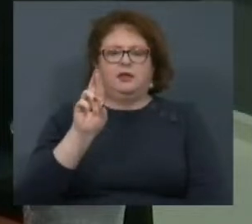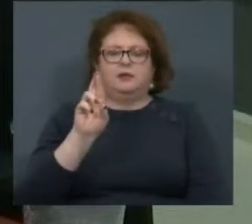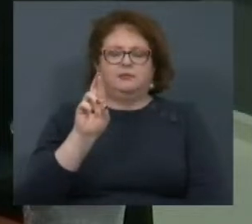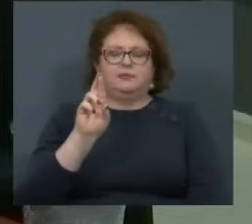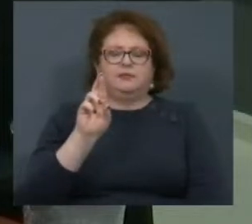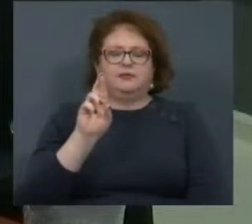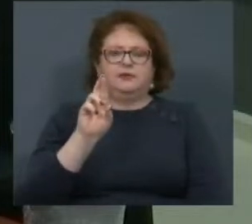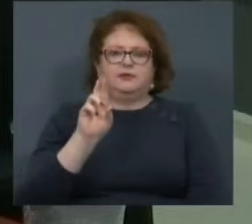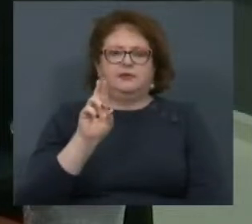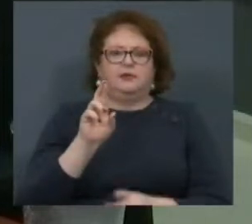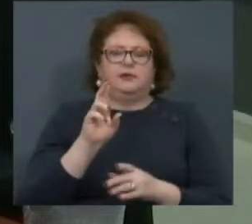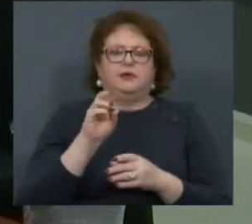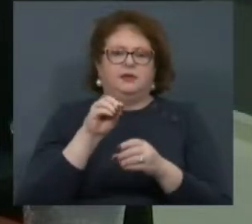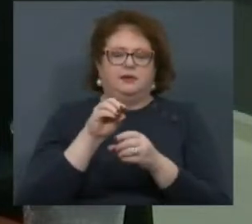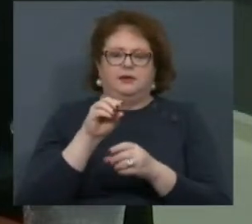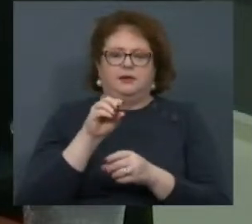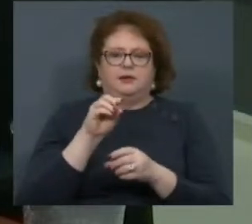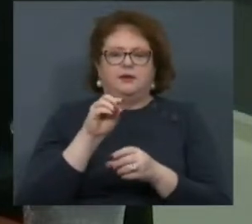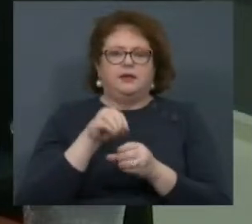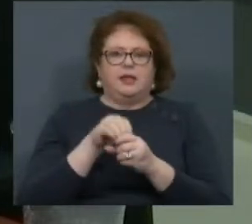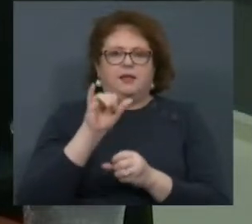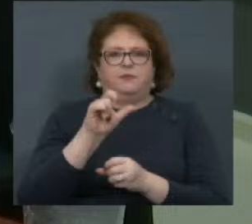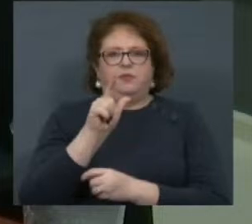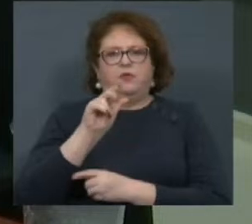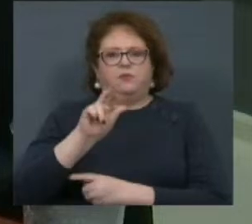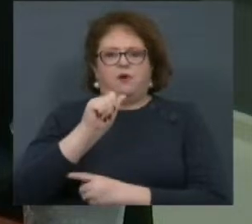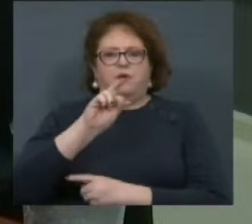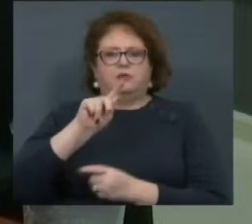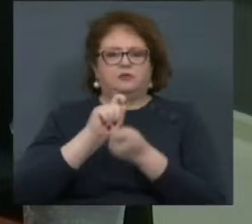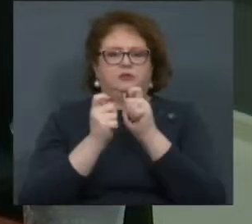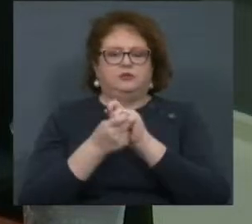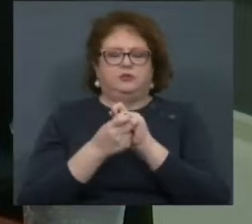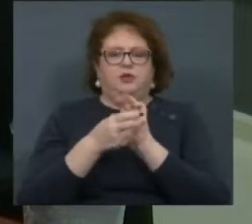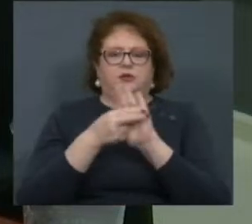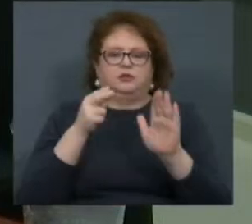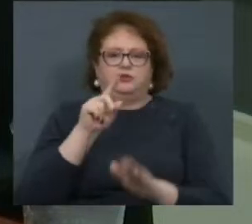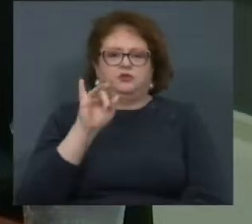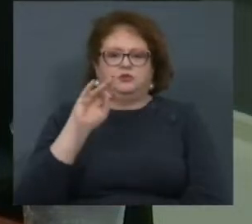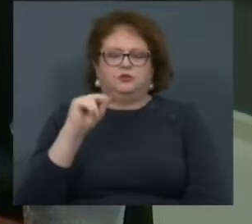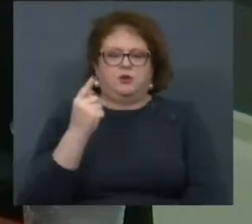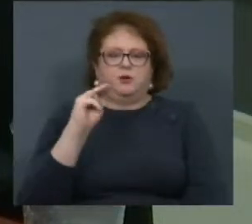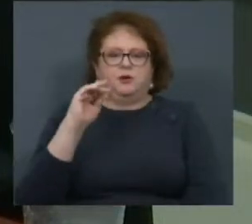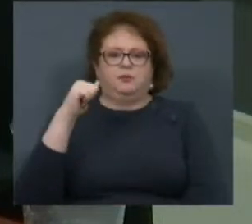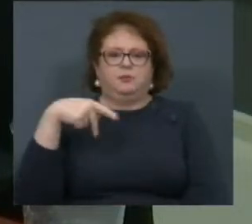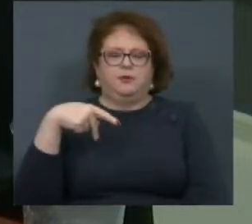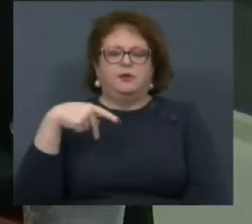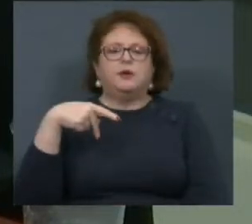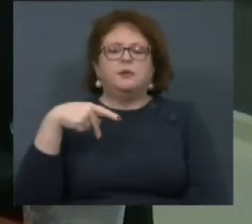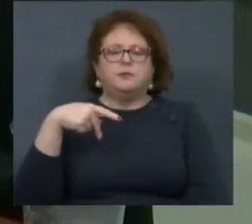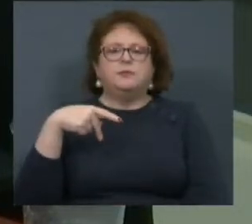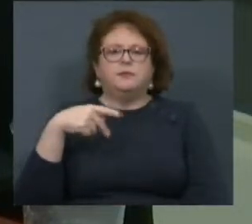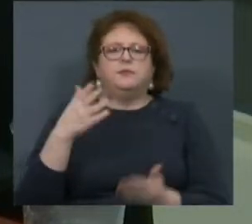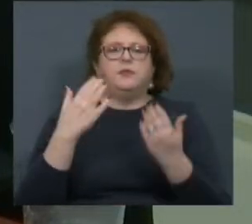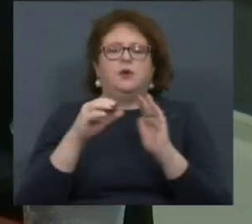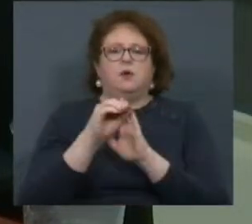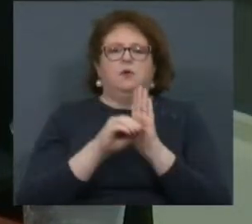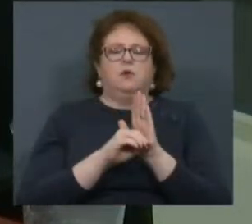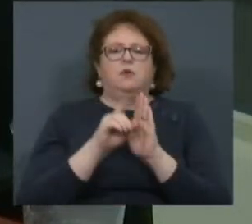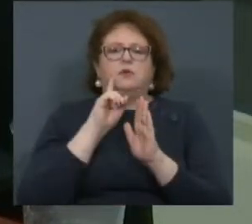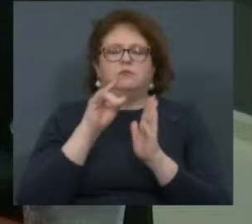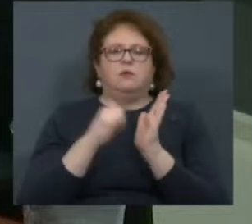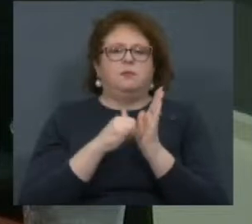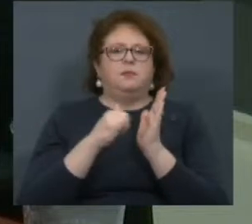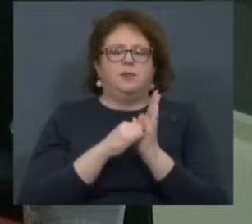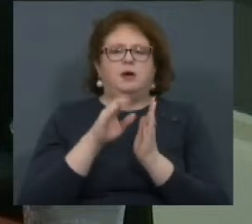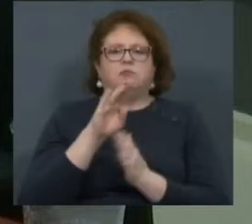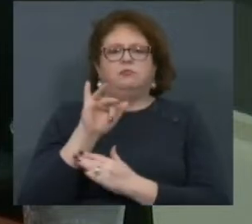Street, City of Little Rock, Arkansas, amending the official zoning map of the City of Little Rock, Arkansas, and for other purposes. An ordinance to declare it impractical and